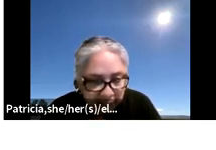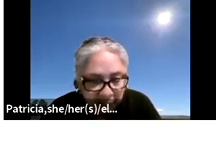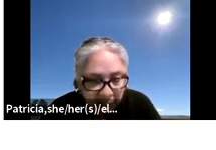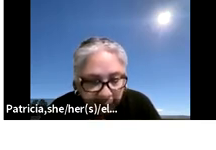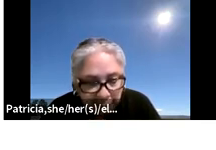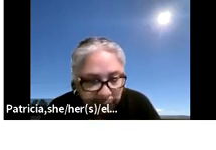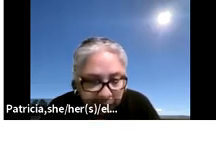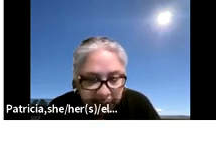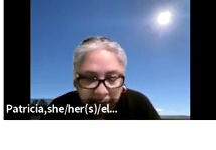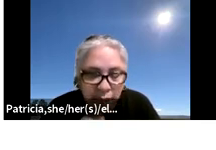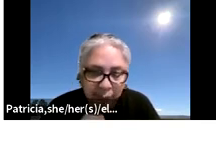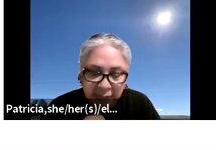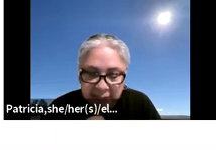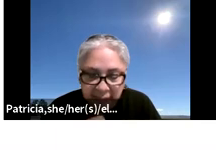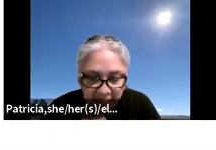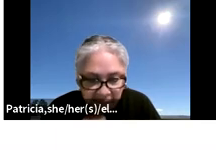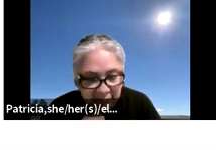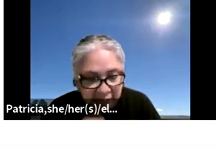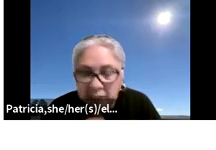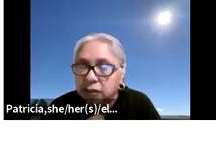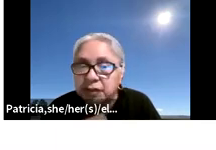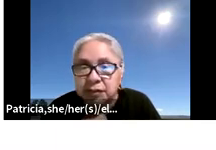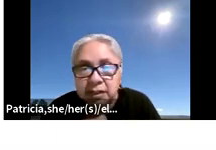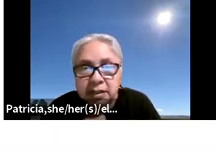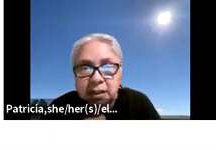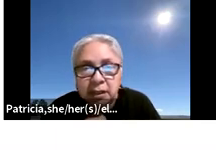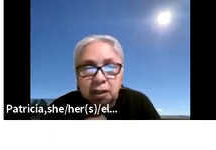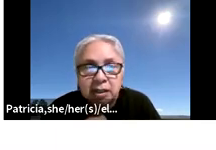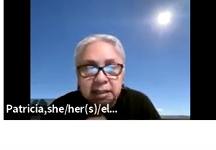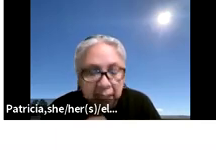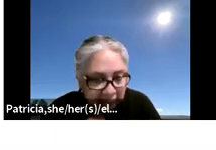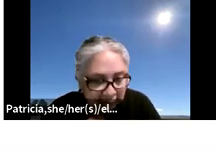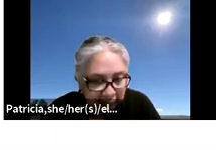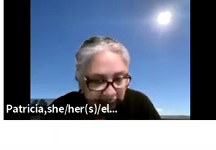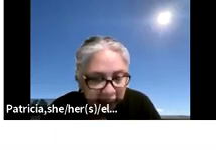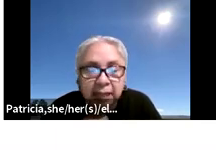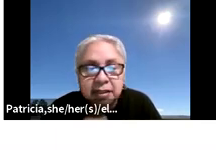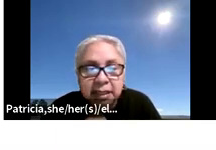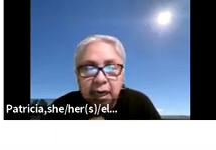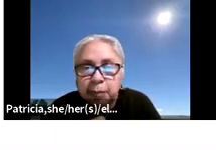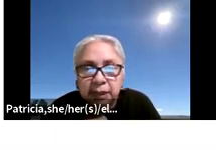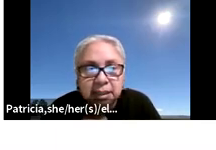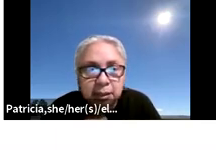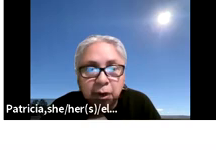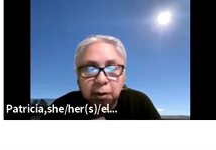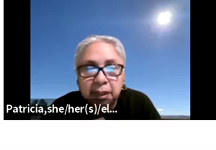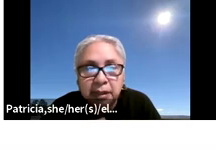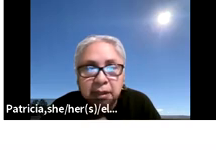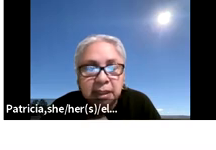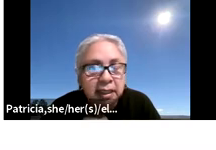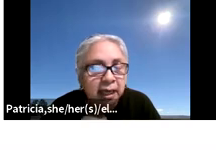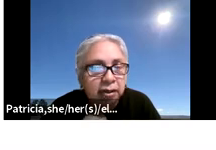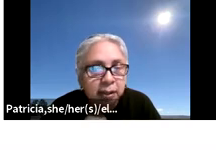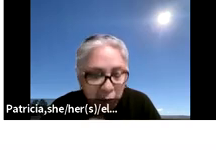Spokane, Abused Deaf Women's Advocacy Services, Seattle, and the Seattle Police